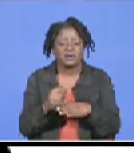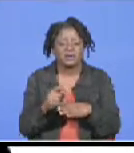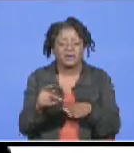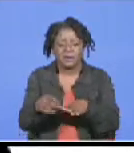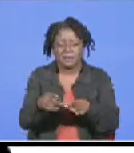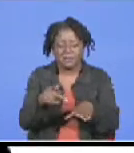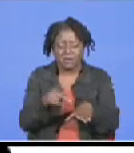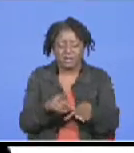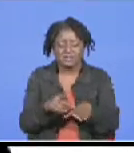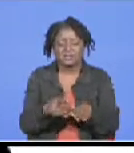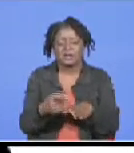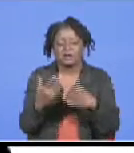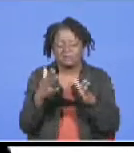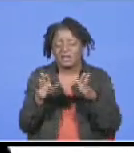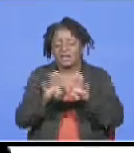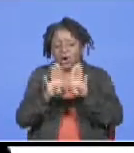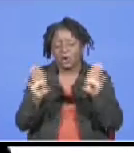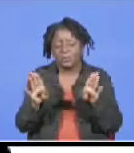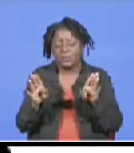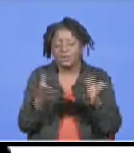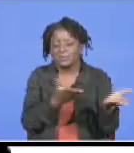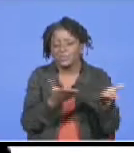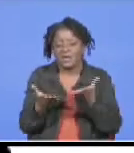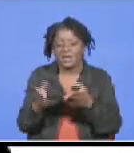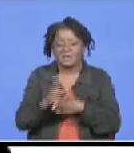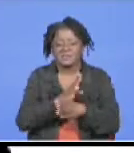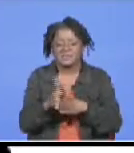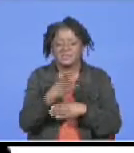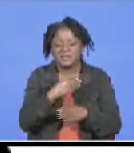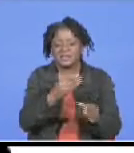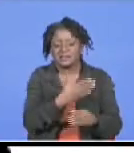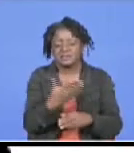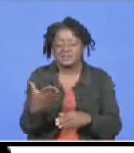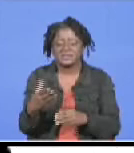open, getting business and merchandise moving.